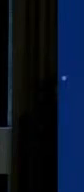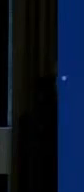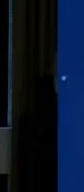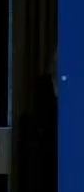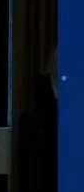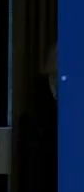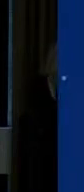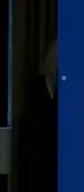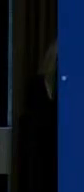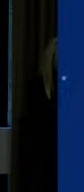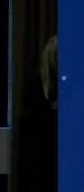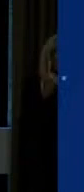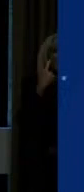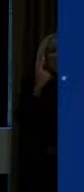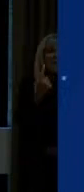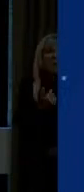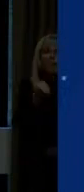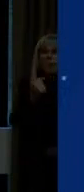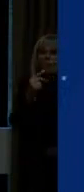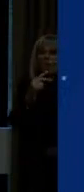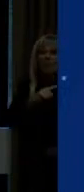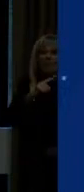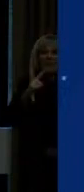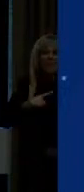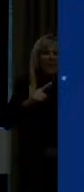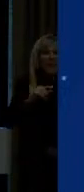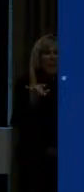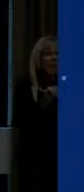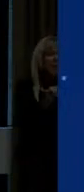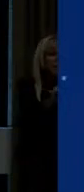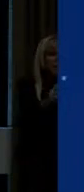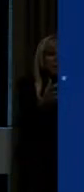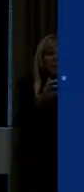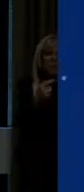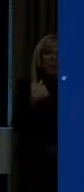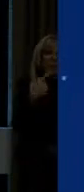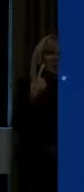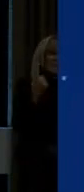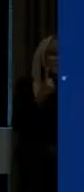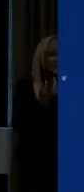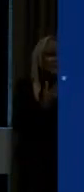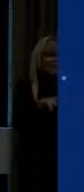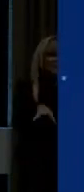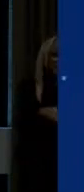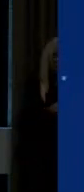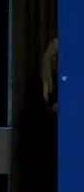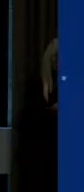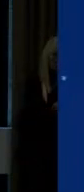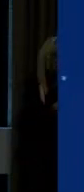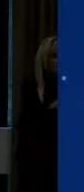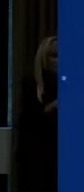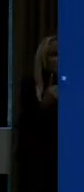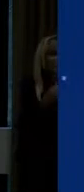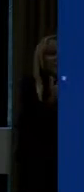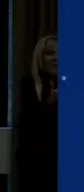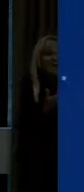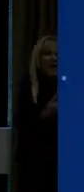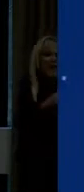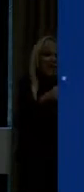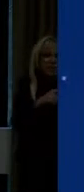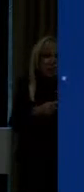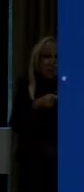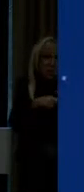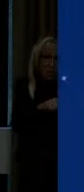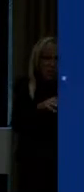you have to think, what variables are you measuring? Do I want to put something else constant in a table and, just always fact-checking as you go